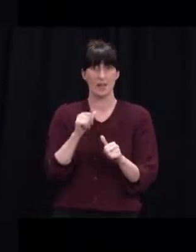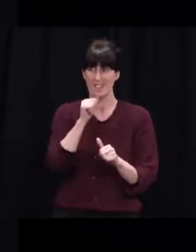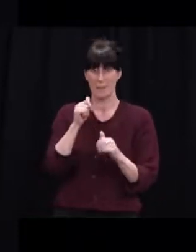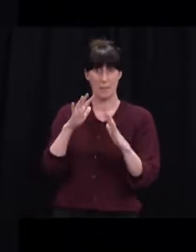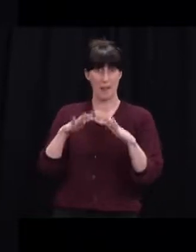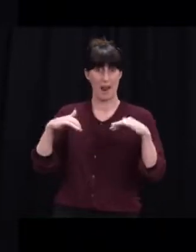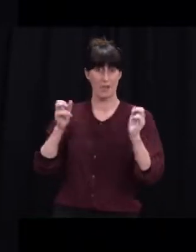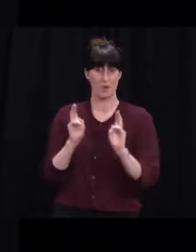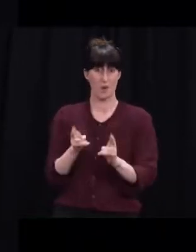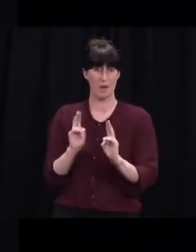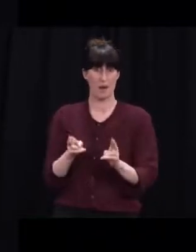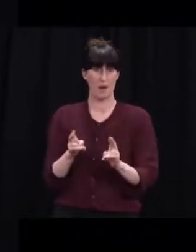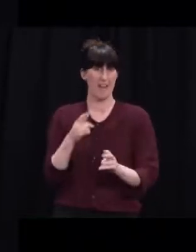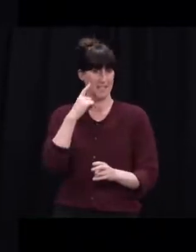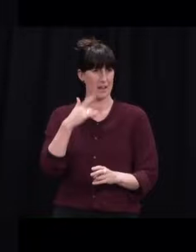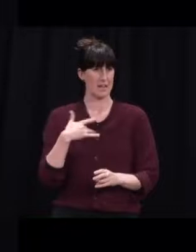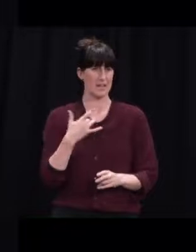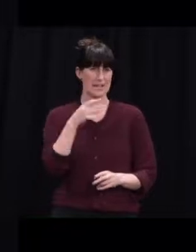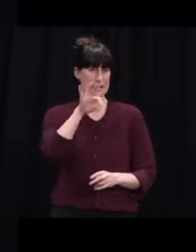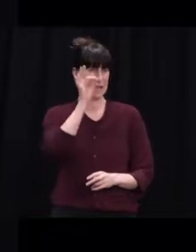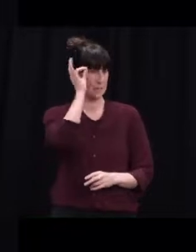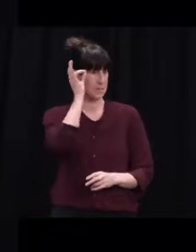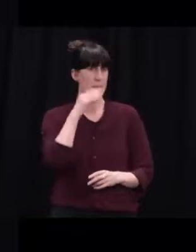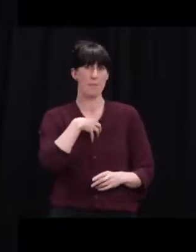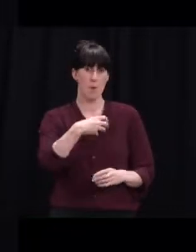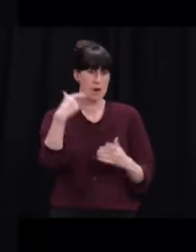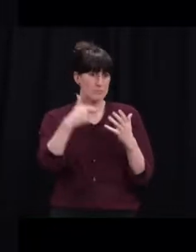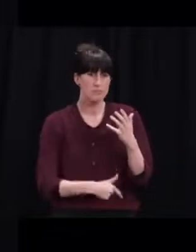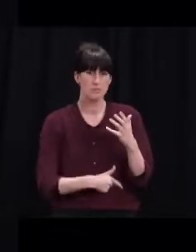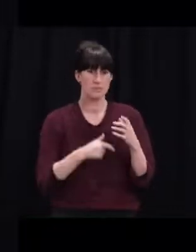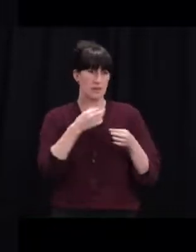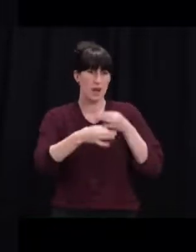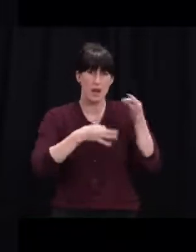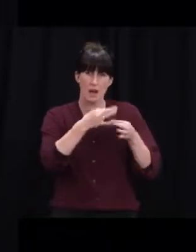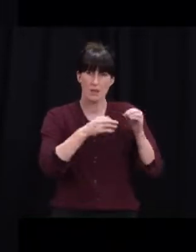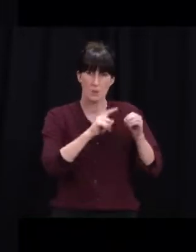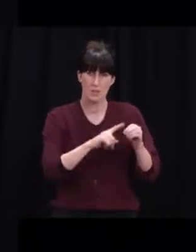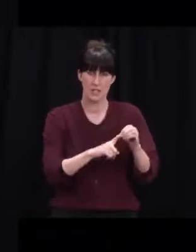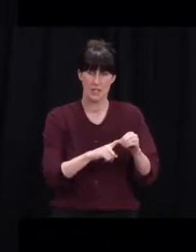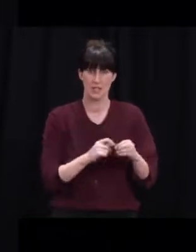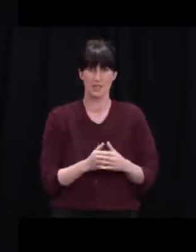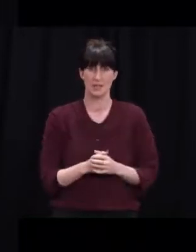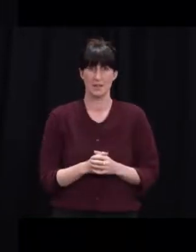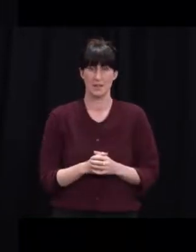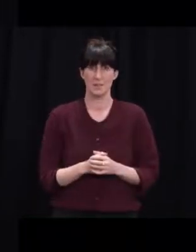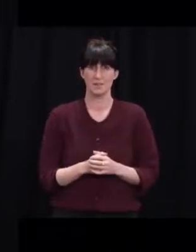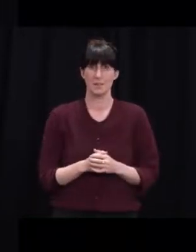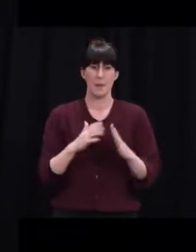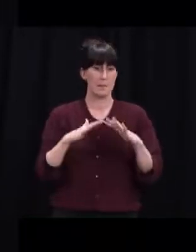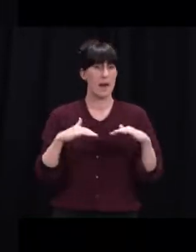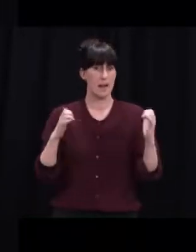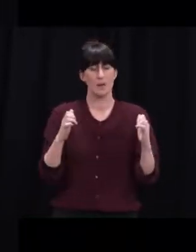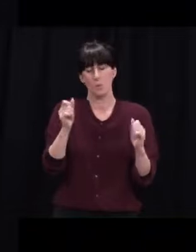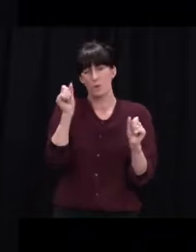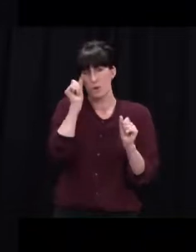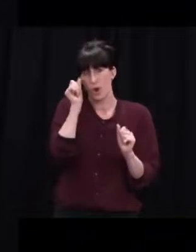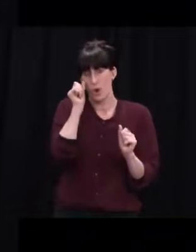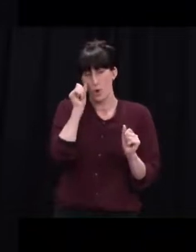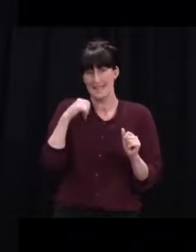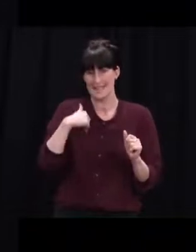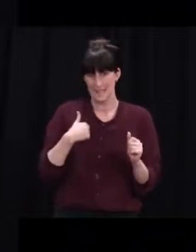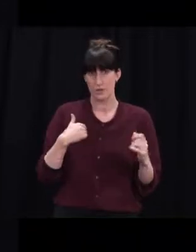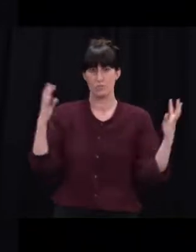greater question and answer opportunity for members of Parliament than would be the case if Parliament was sitting as normal. We are very mindful of the need